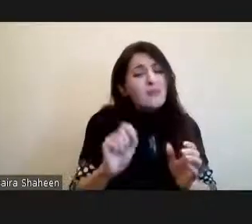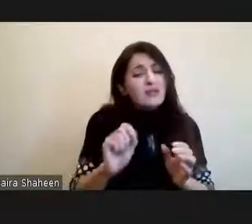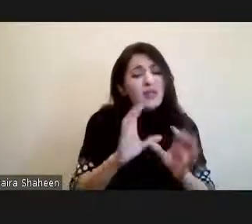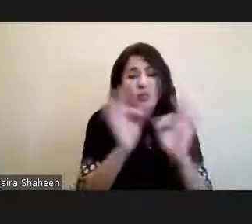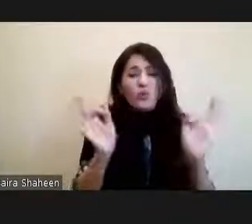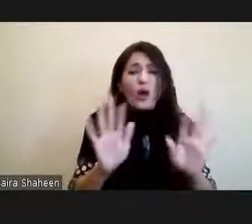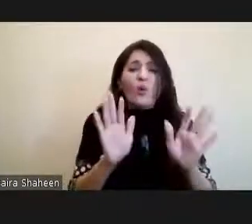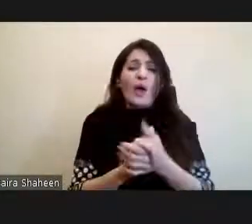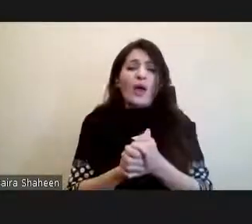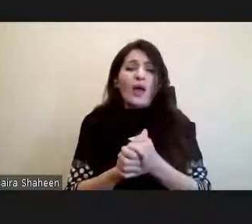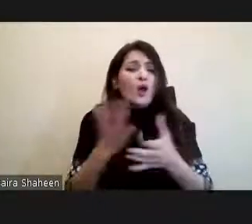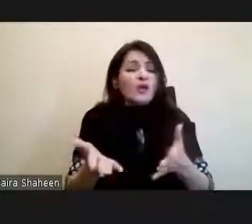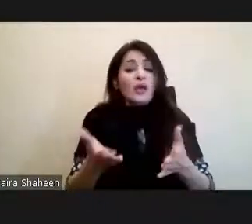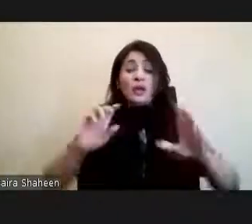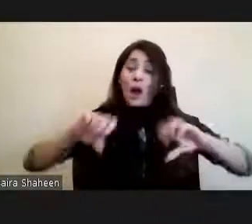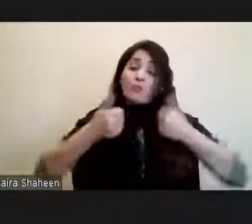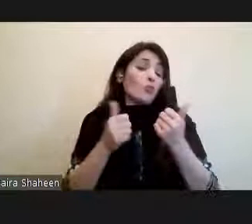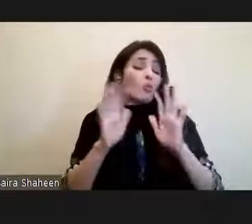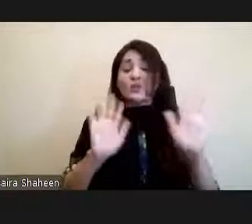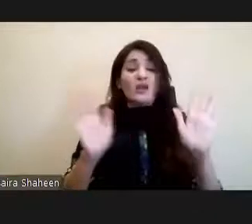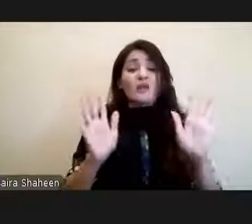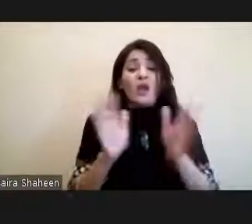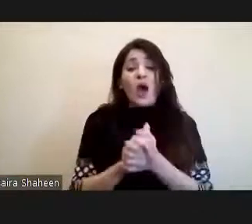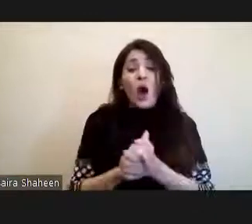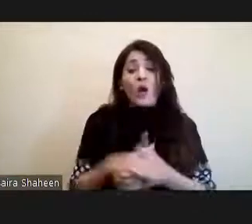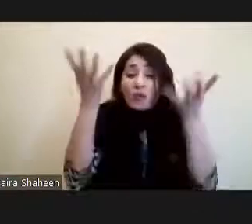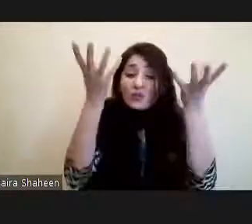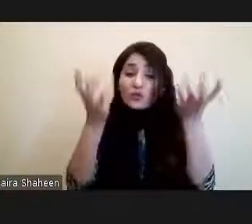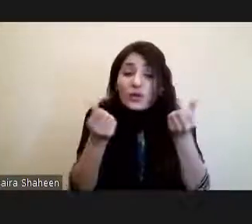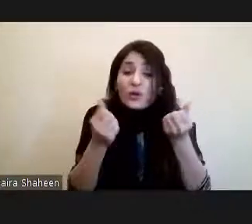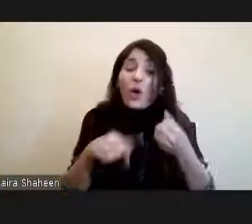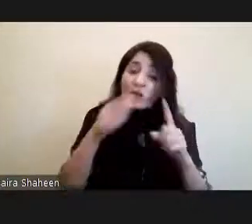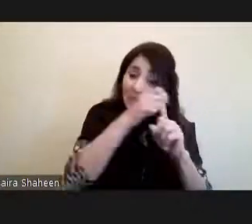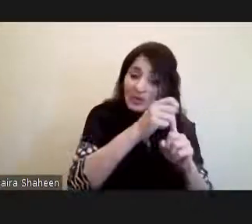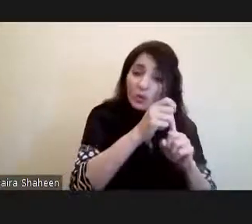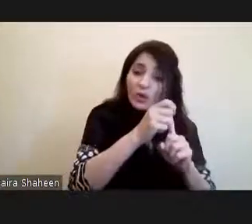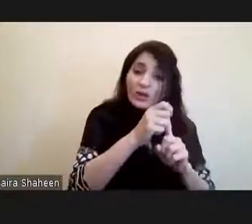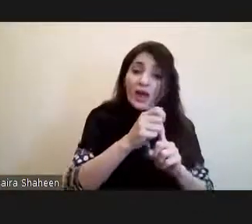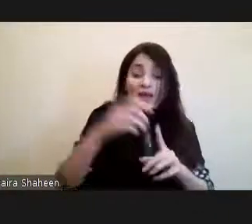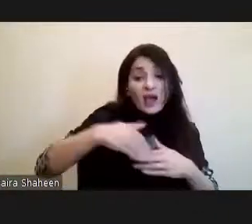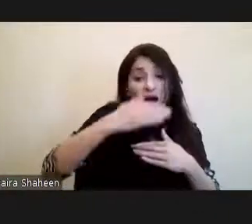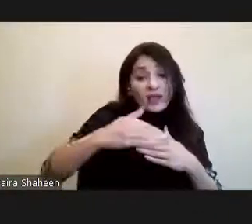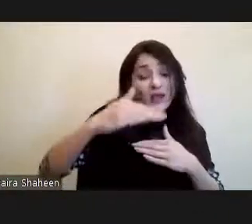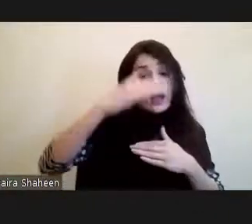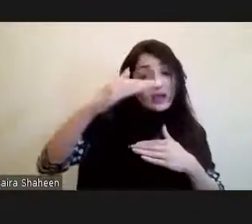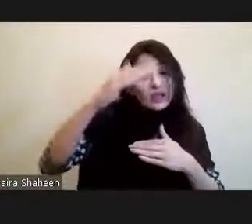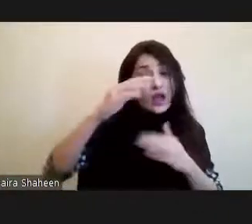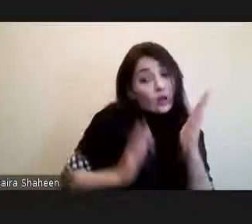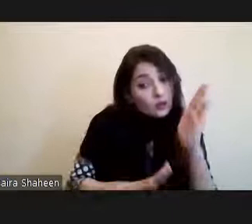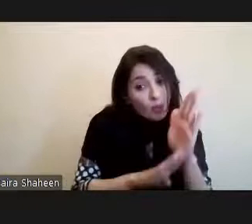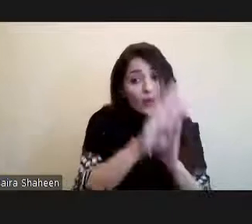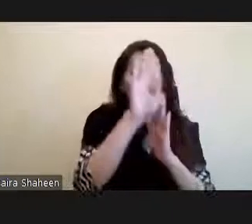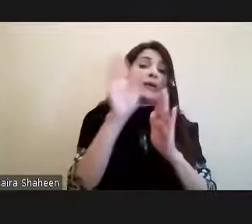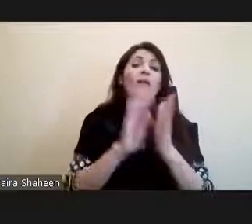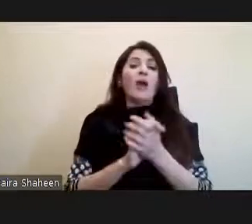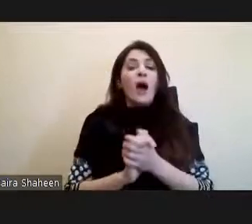And this is true for accessibility as well. We are always listening and actively engaged with disability communities, looking for ways to improve the accessibility